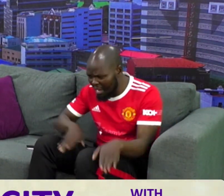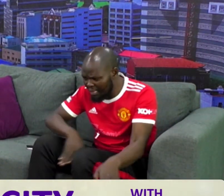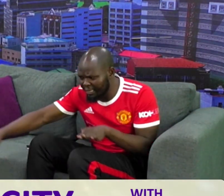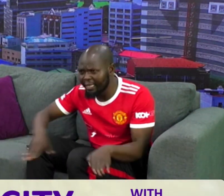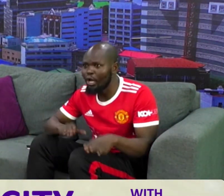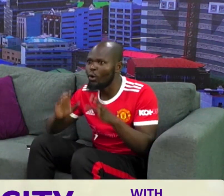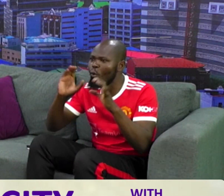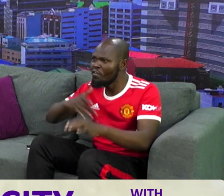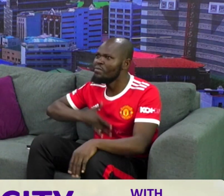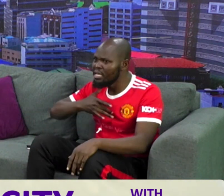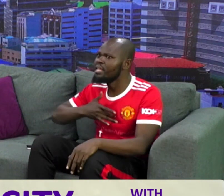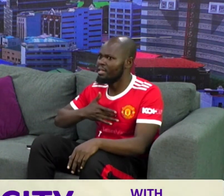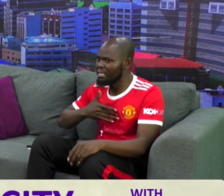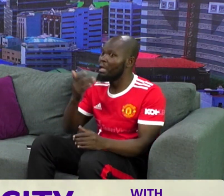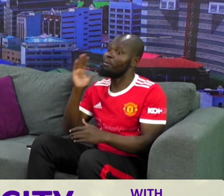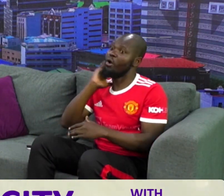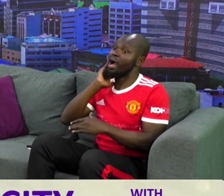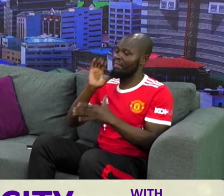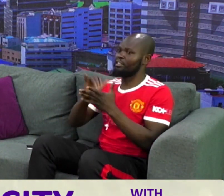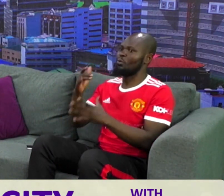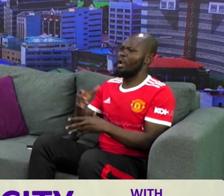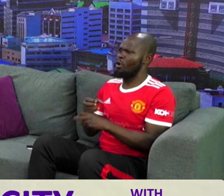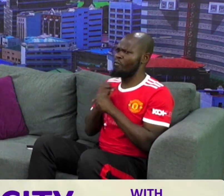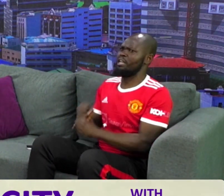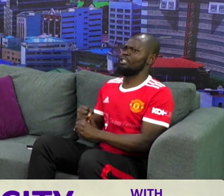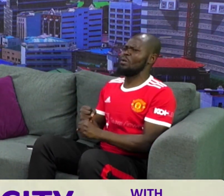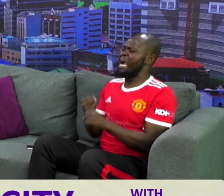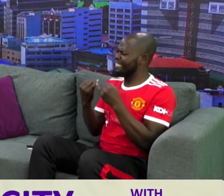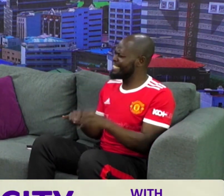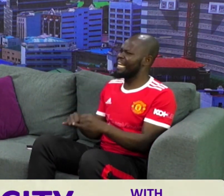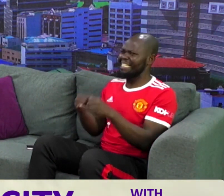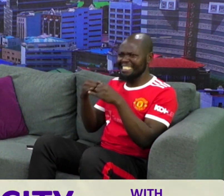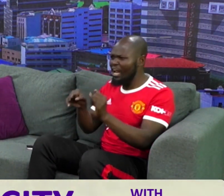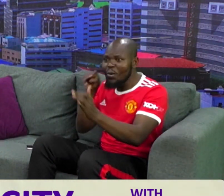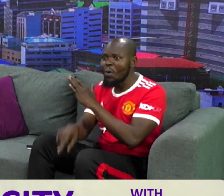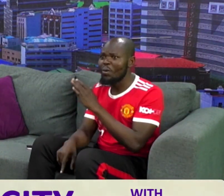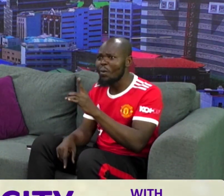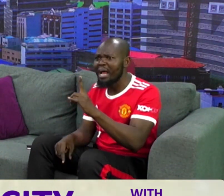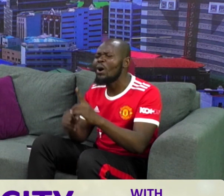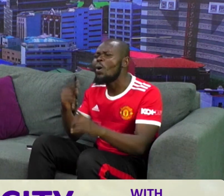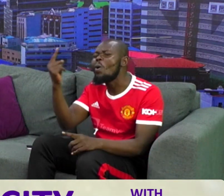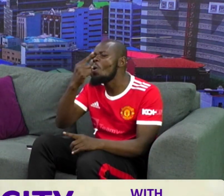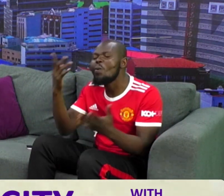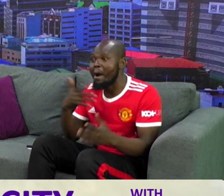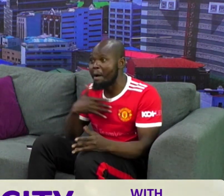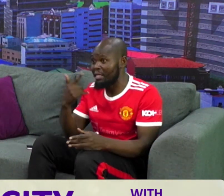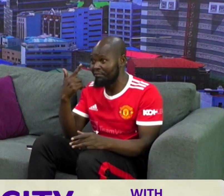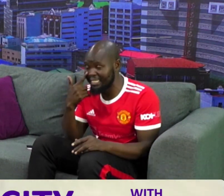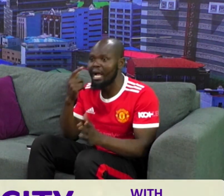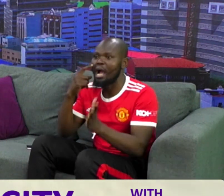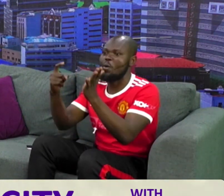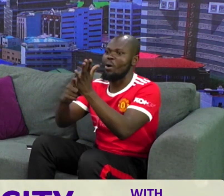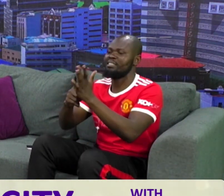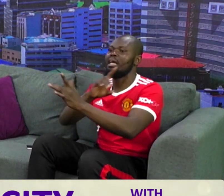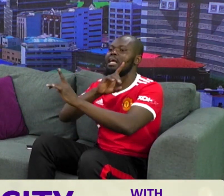was good. How they really used the tactics. Right. That is why I'm saying Moranga is really trying. If they only